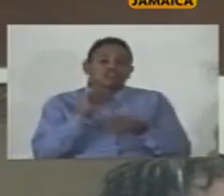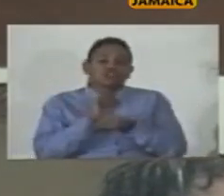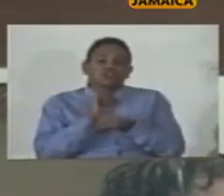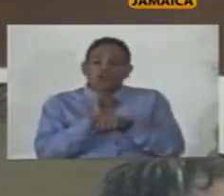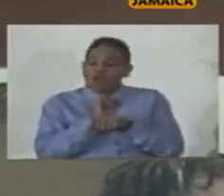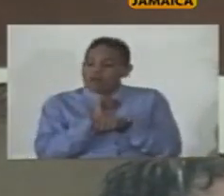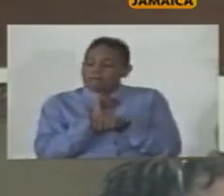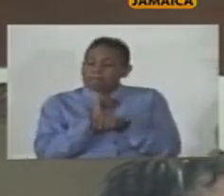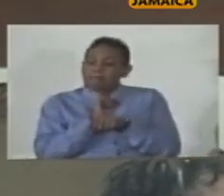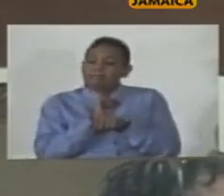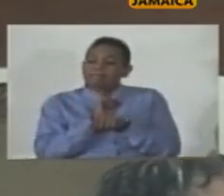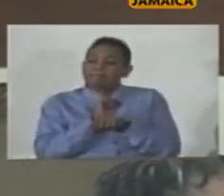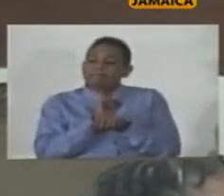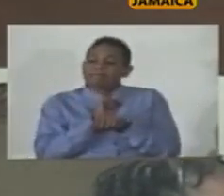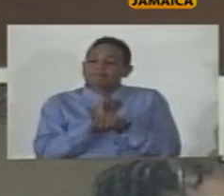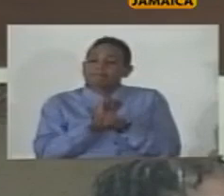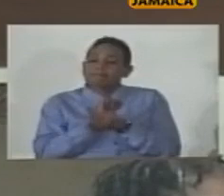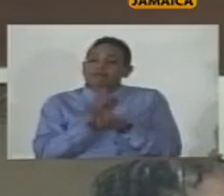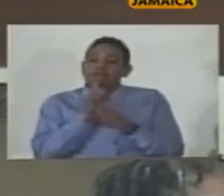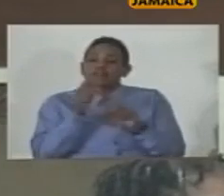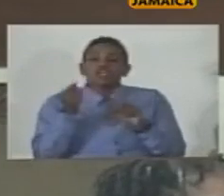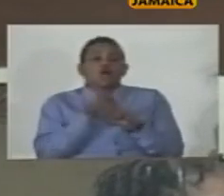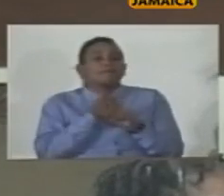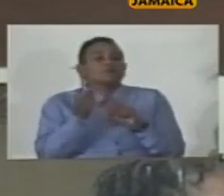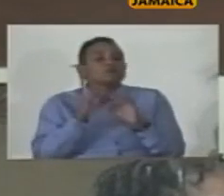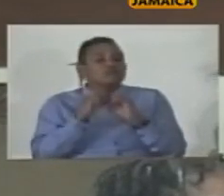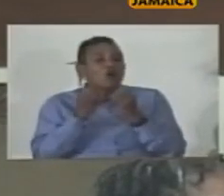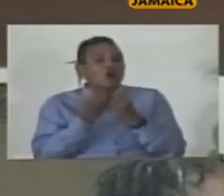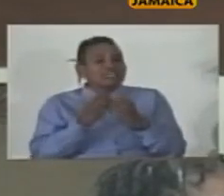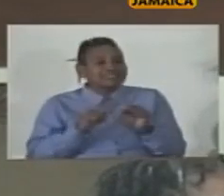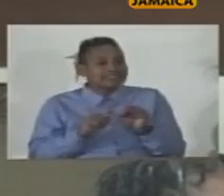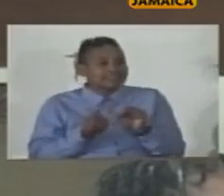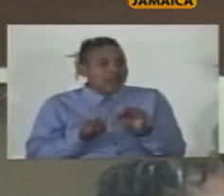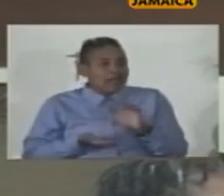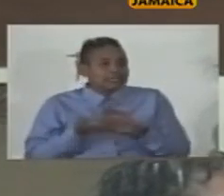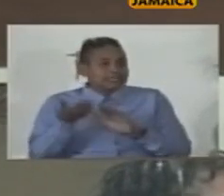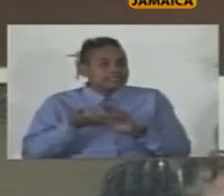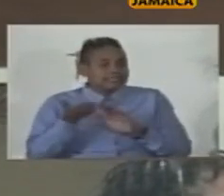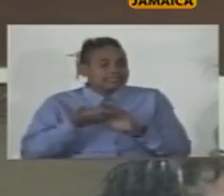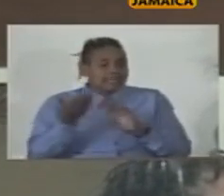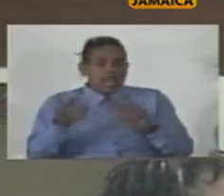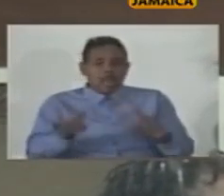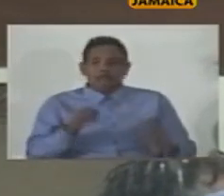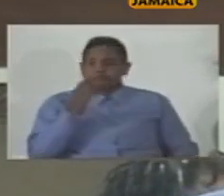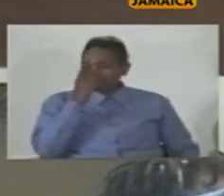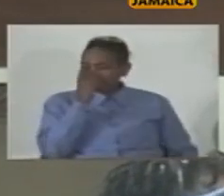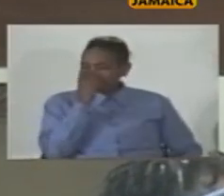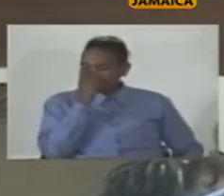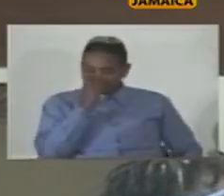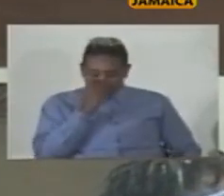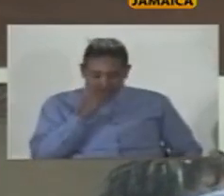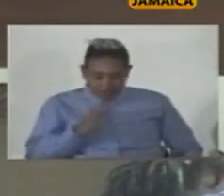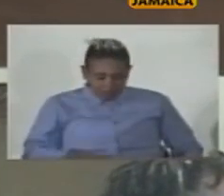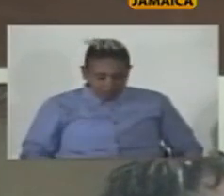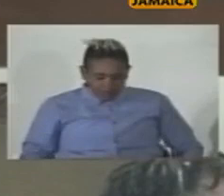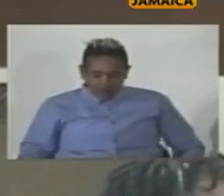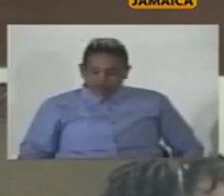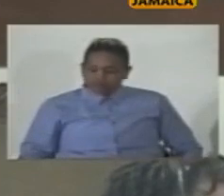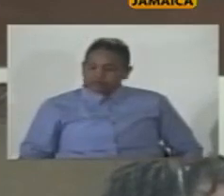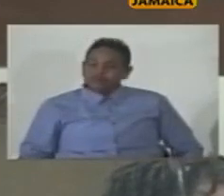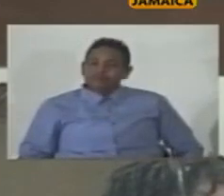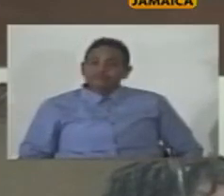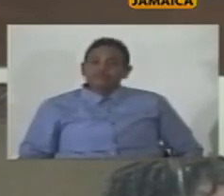then the abuse of the organization begins. So we have, Mr. Speaker, the minister